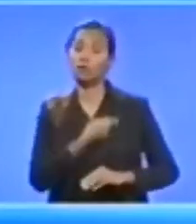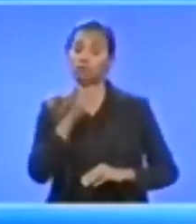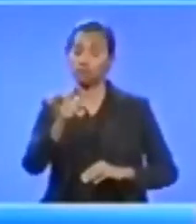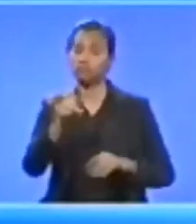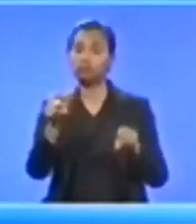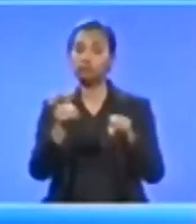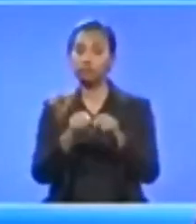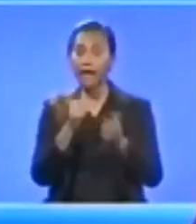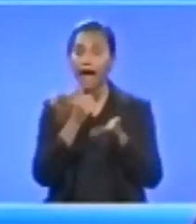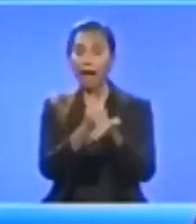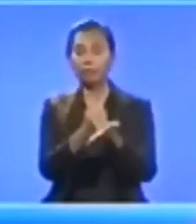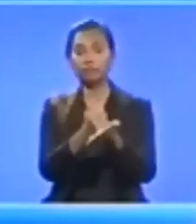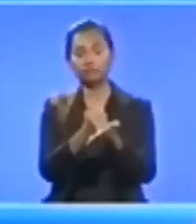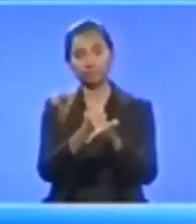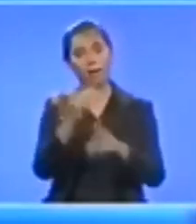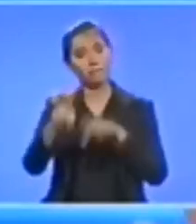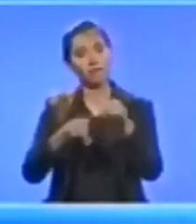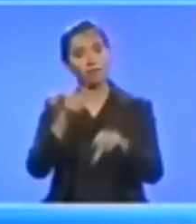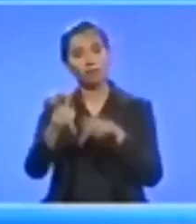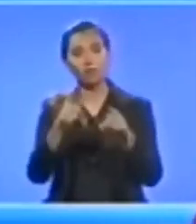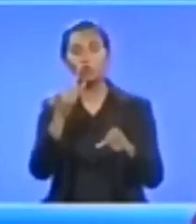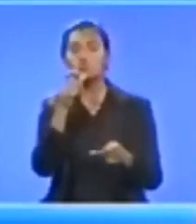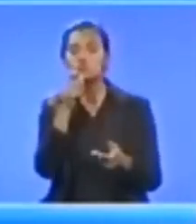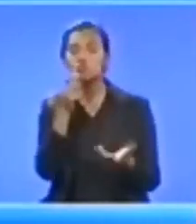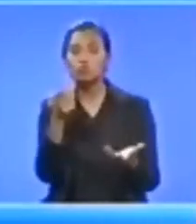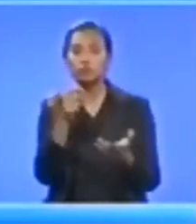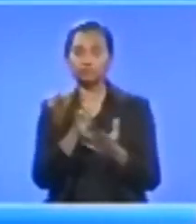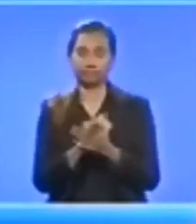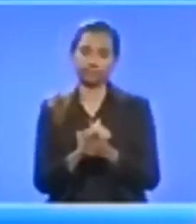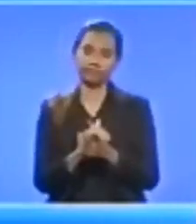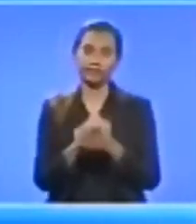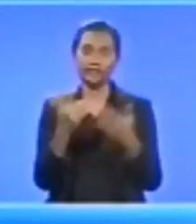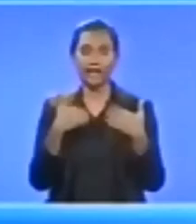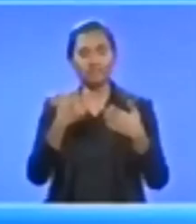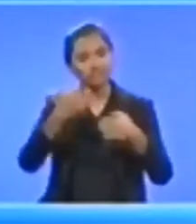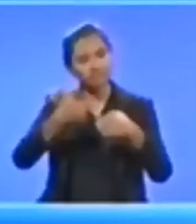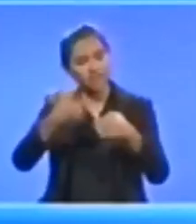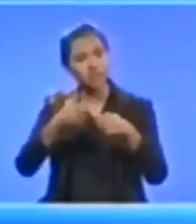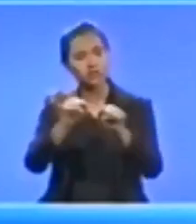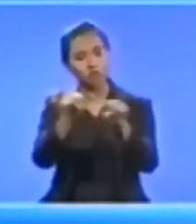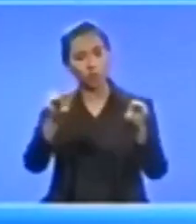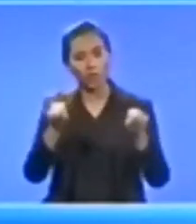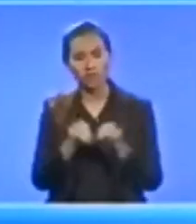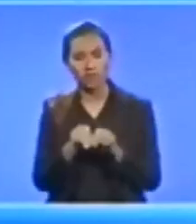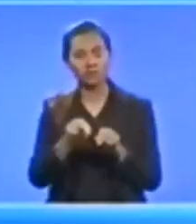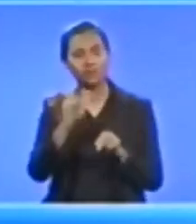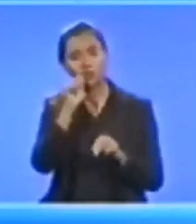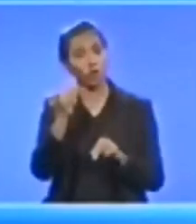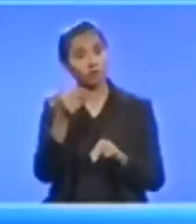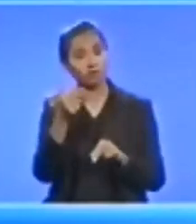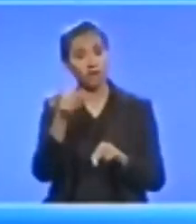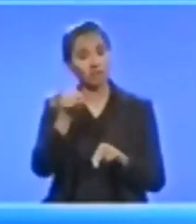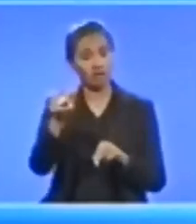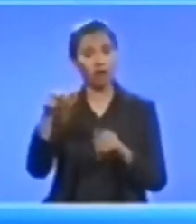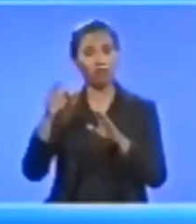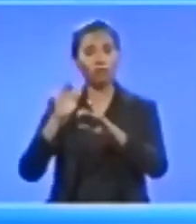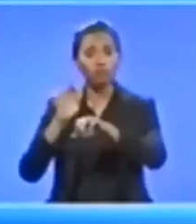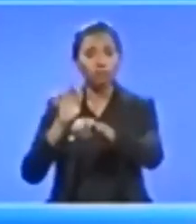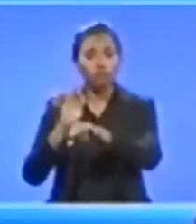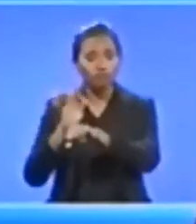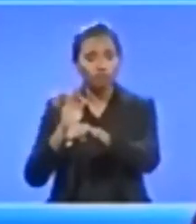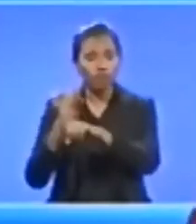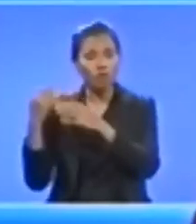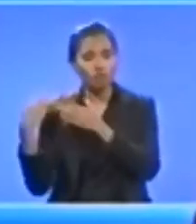to personal circumstances or through no fault of their own, are unable to help themselves. Maintaining